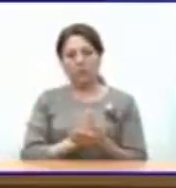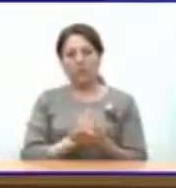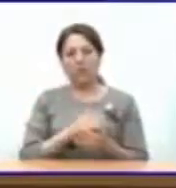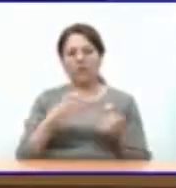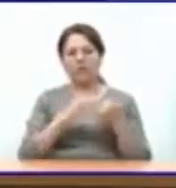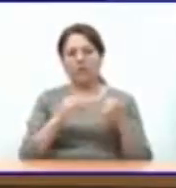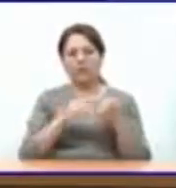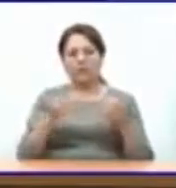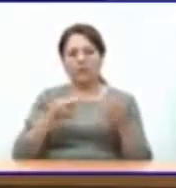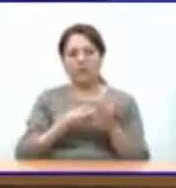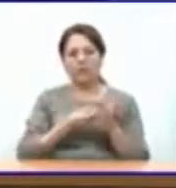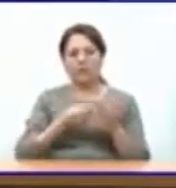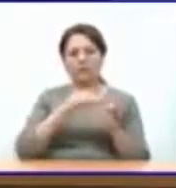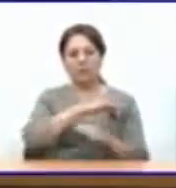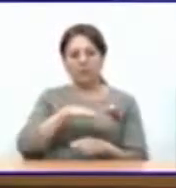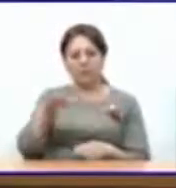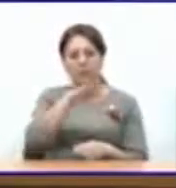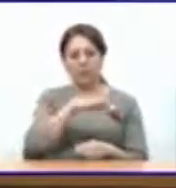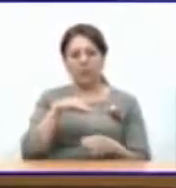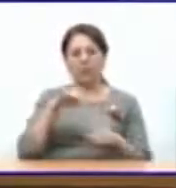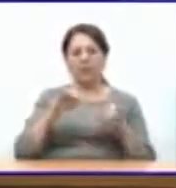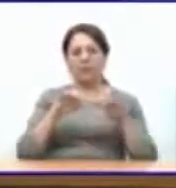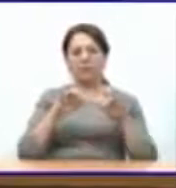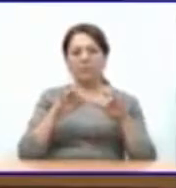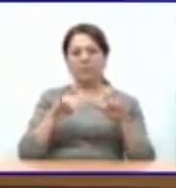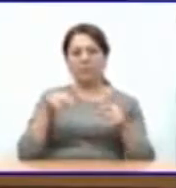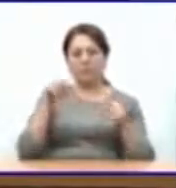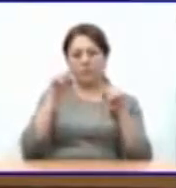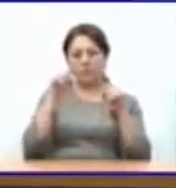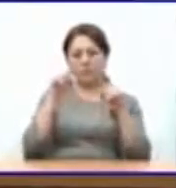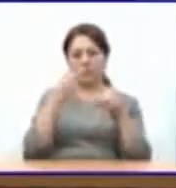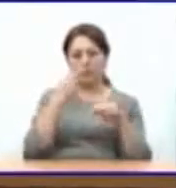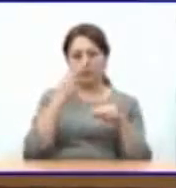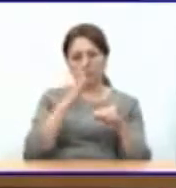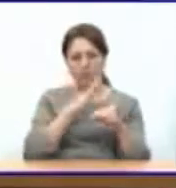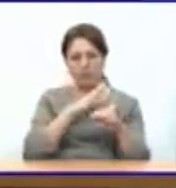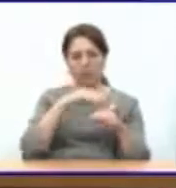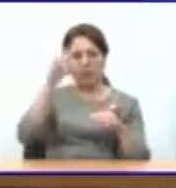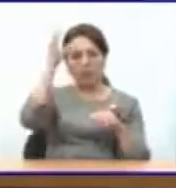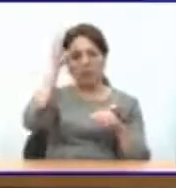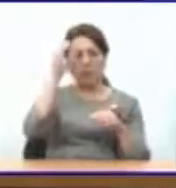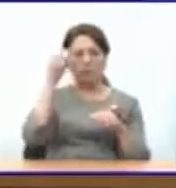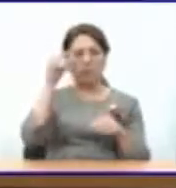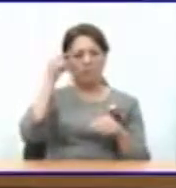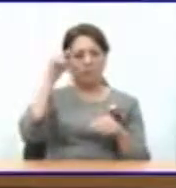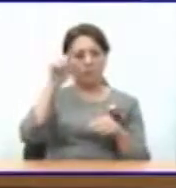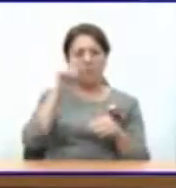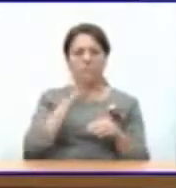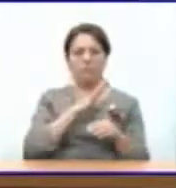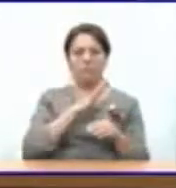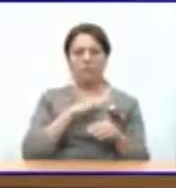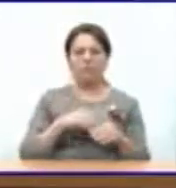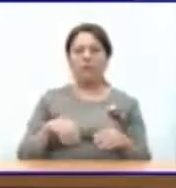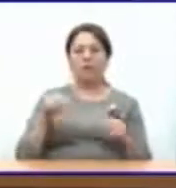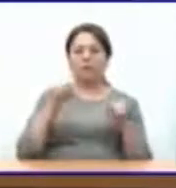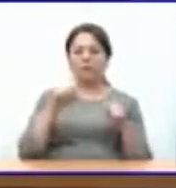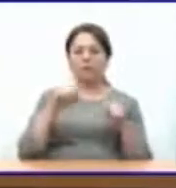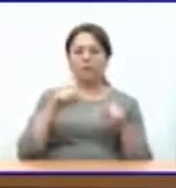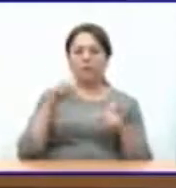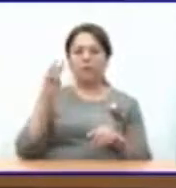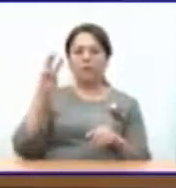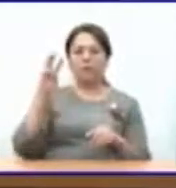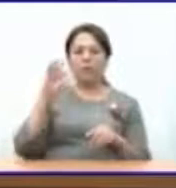Yerning magnet maydoni kompyuterda mana shunday model sifatida olimlar tomonidan yaratilgan va bu model